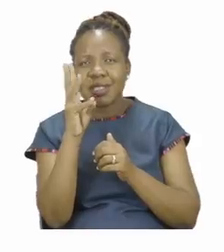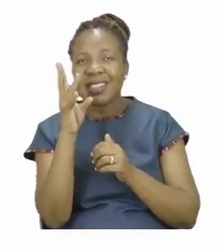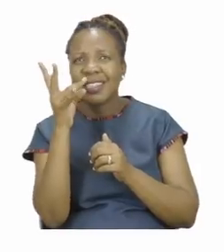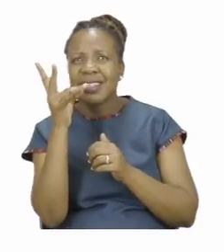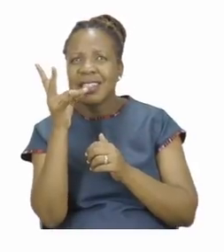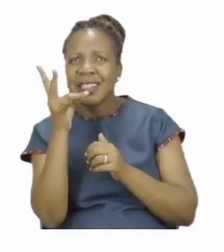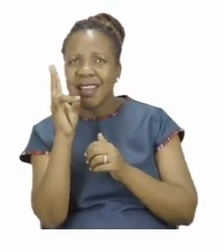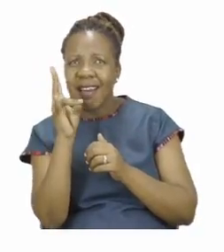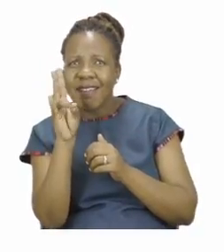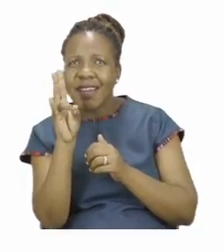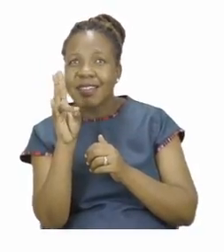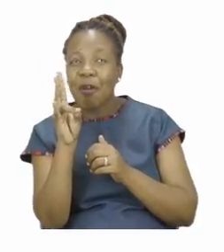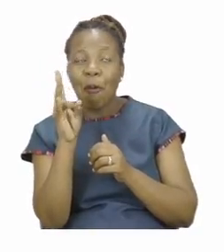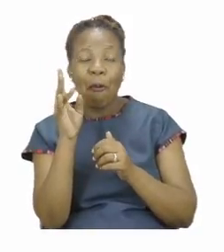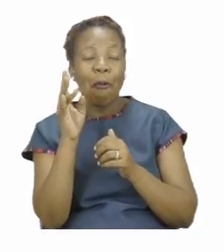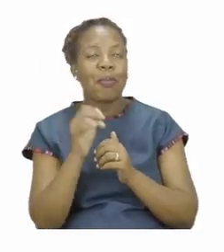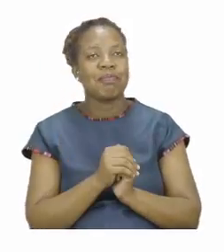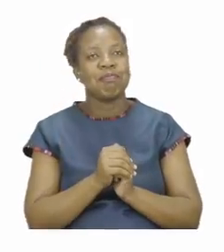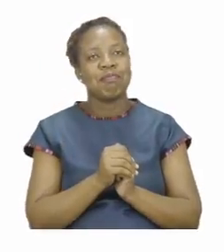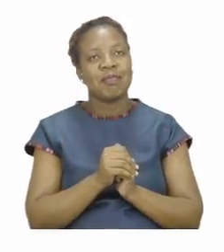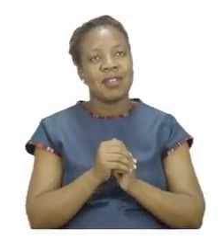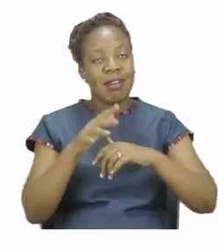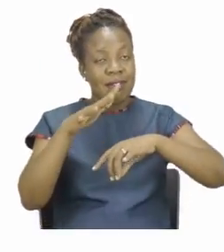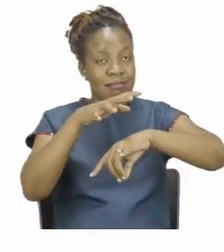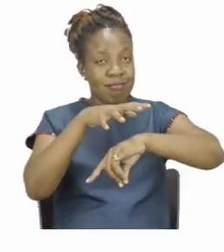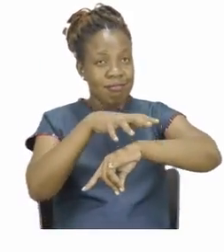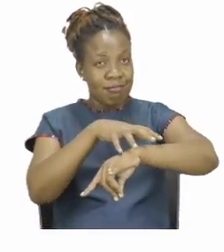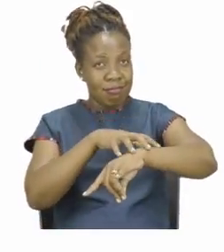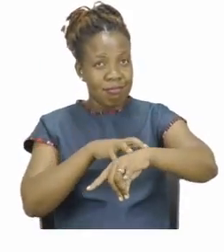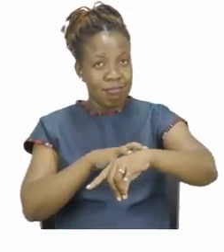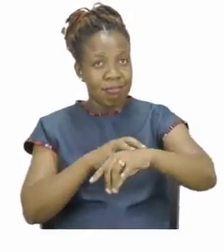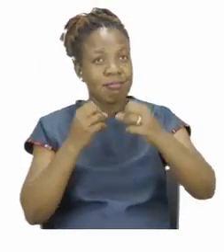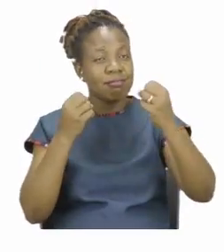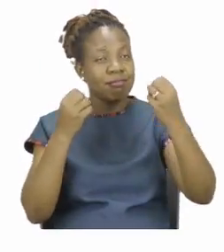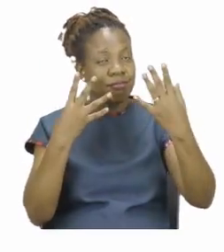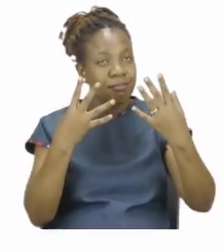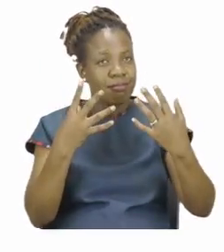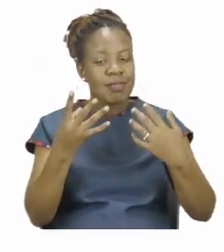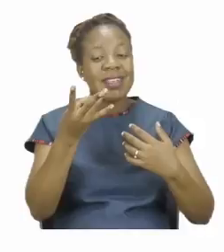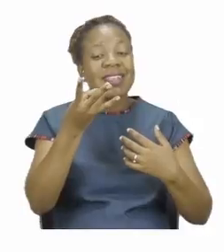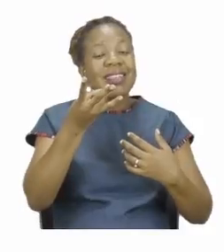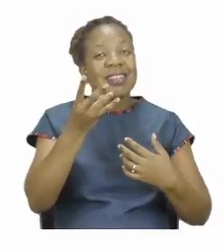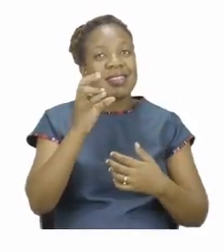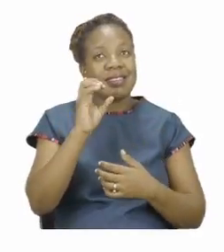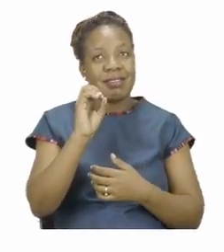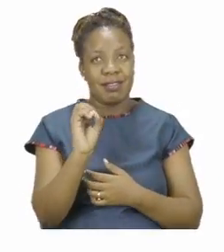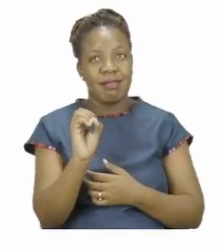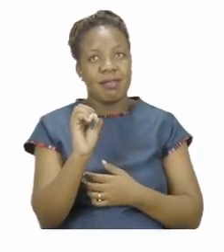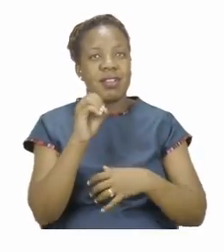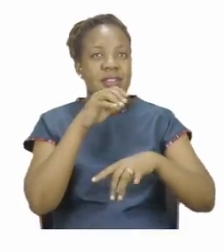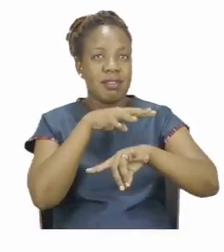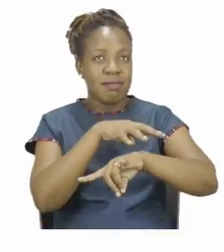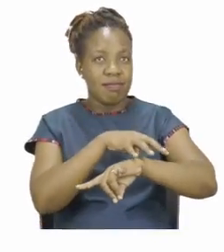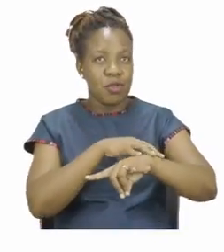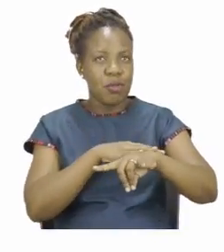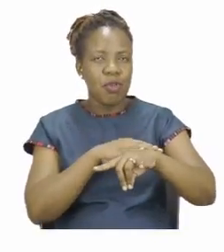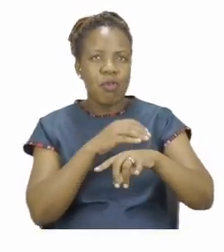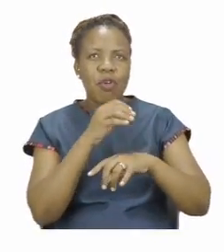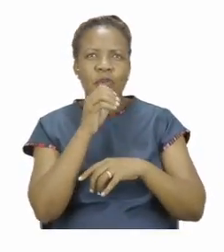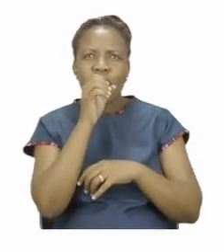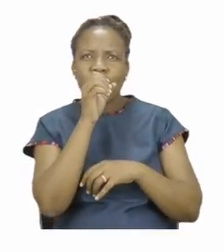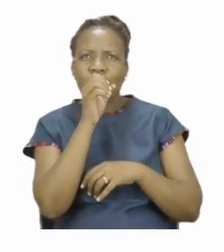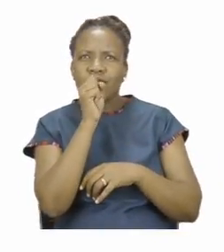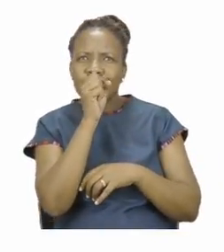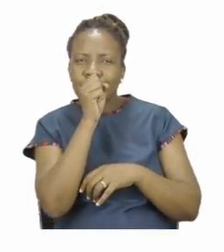60, 70. So there are 70 zebras at the game reserve. Go ahead and